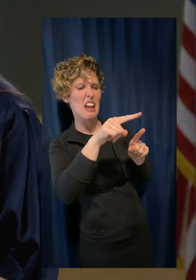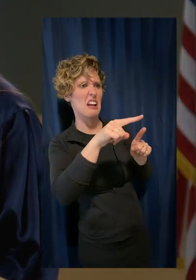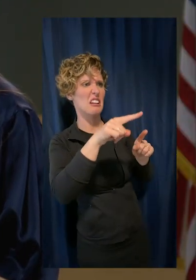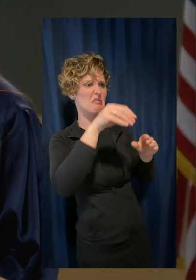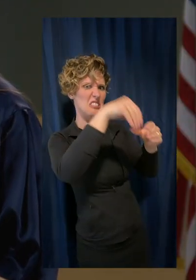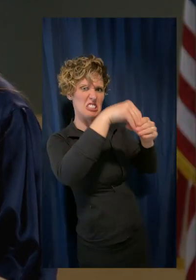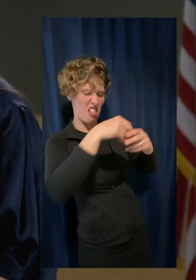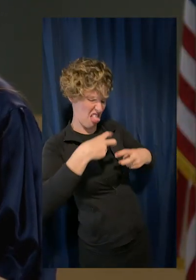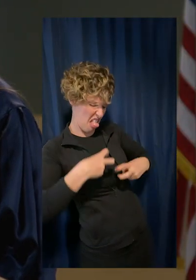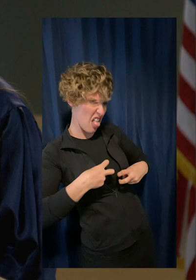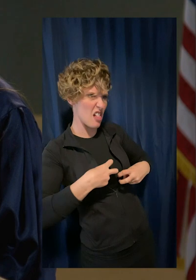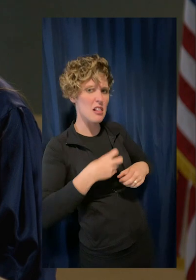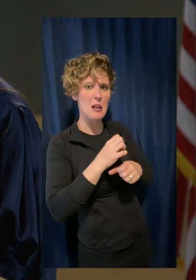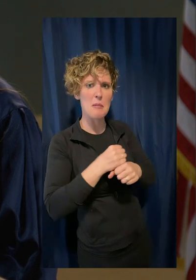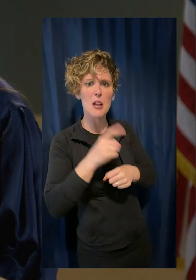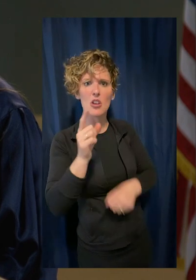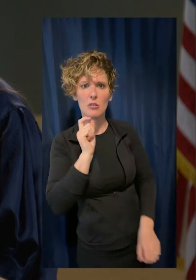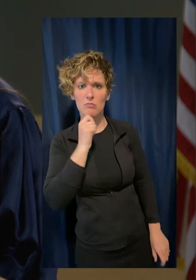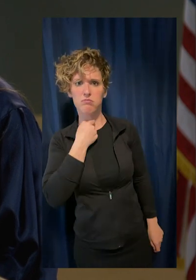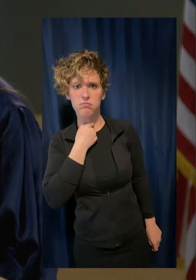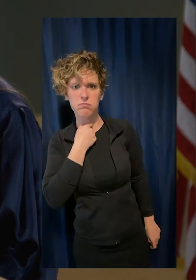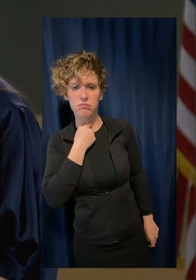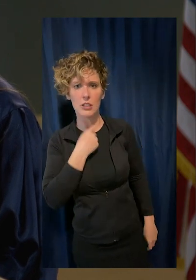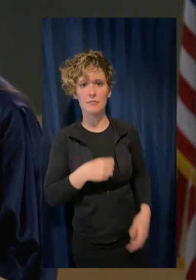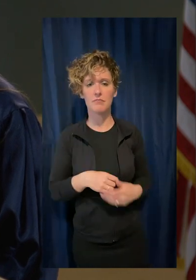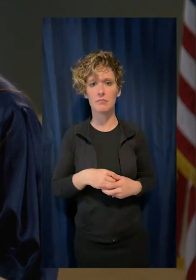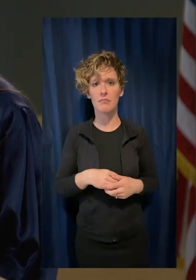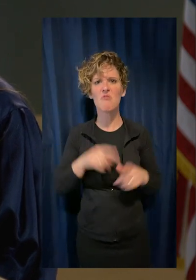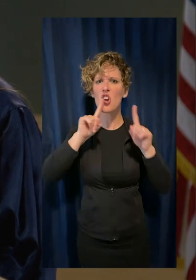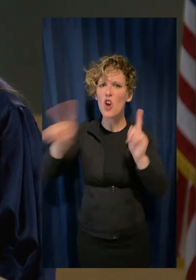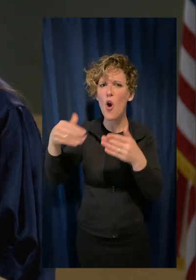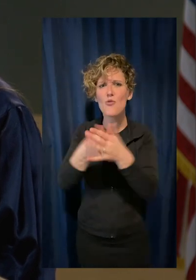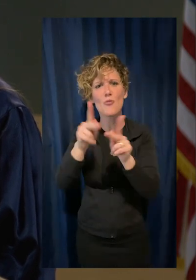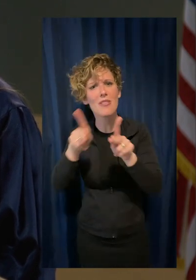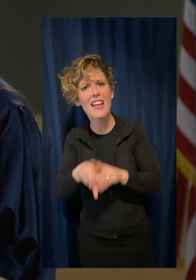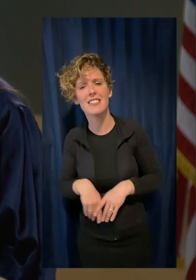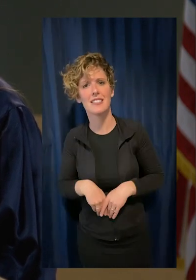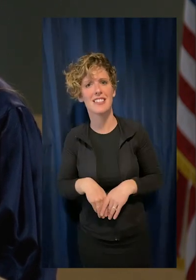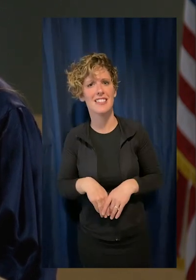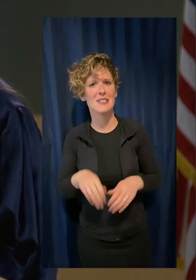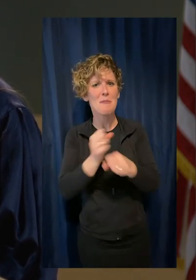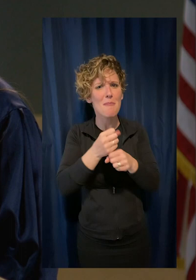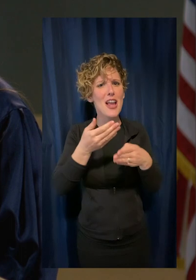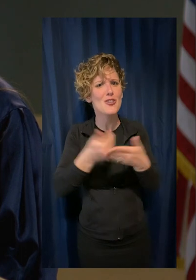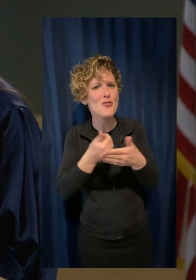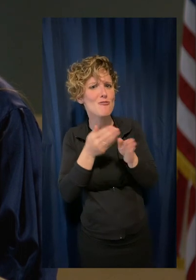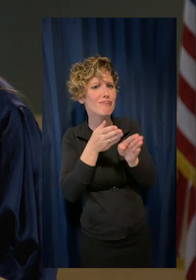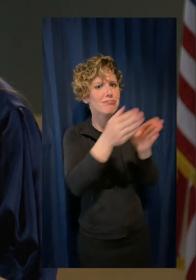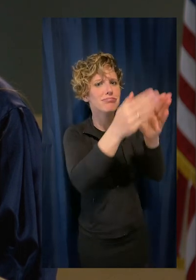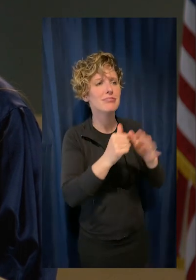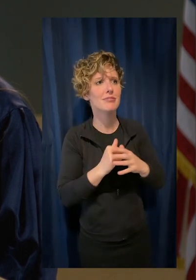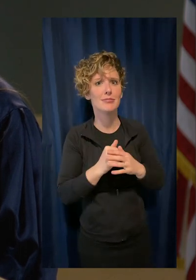voice. Burn sinful bridges, blaze new trails, and don't let fear dictate your decisions. Take a flying leap of